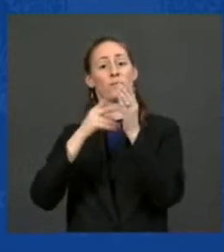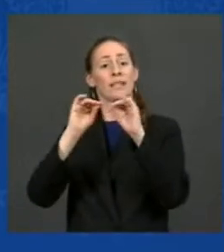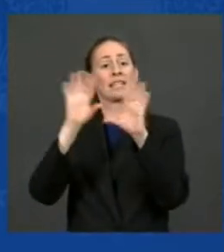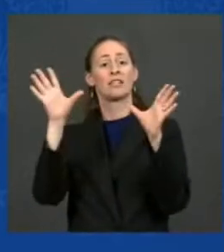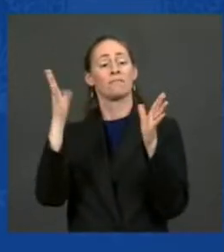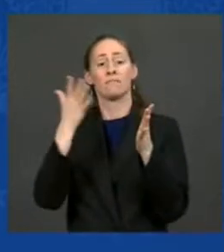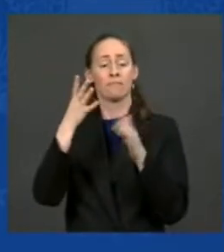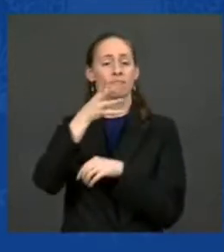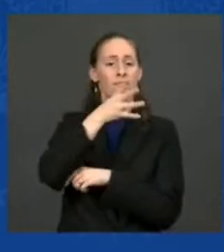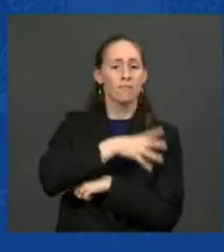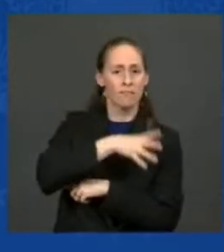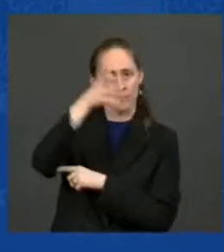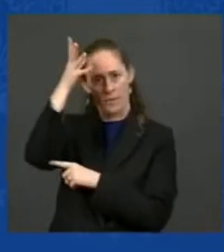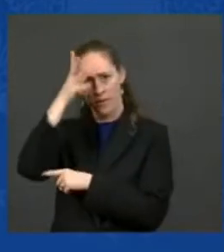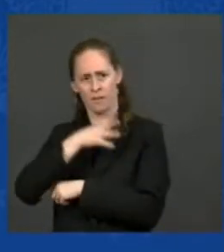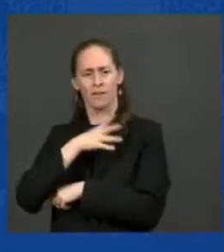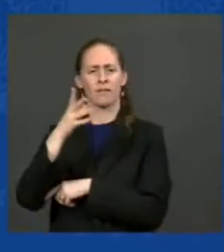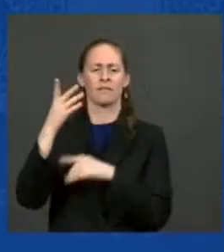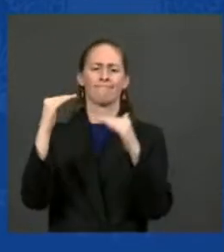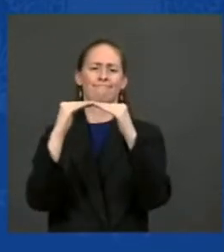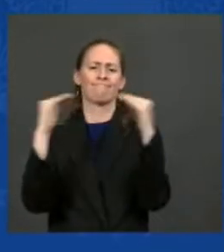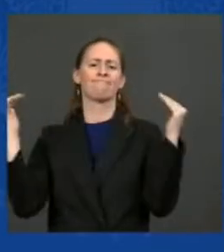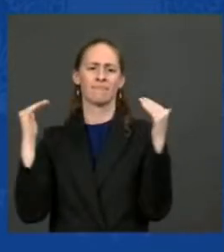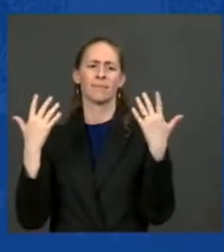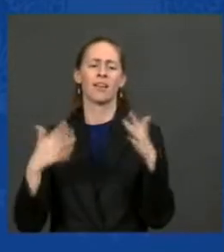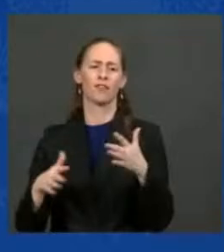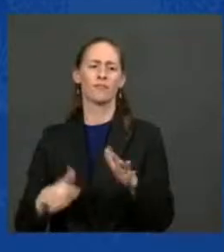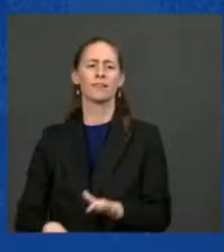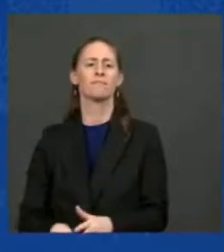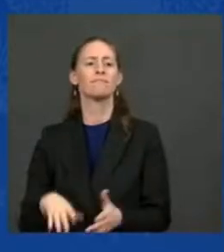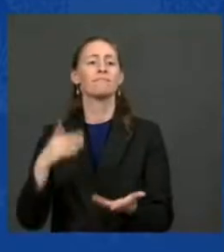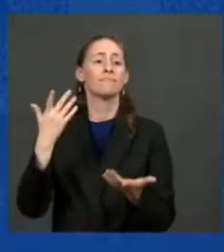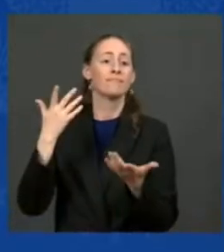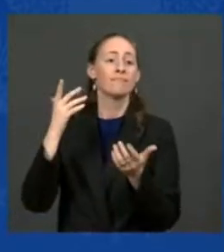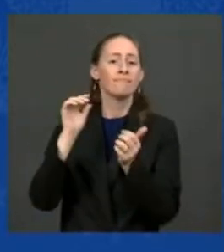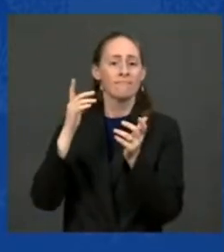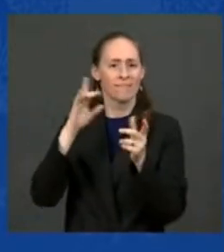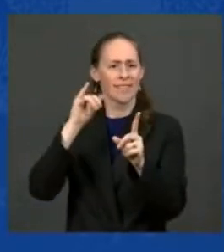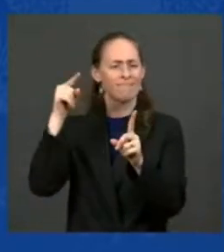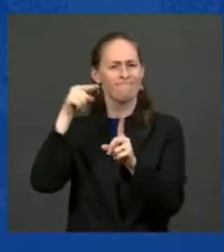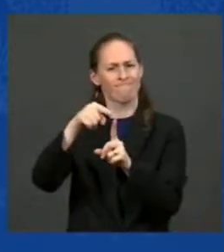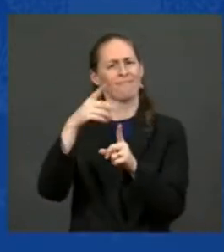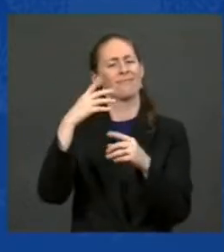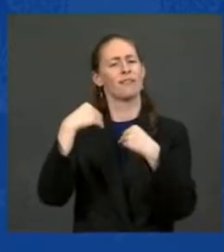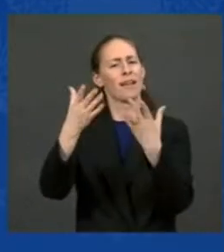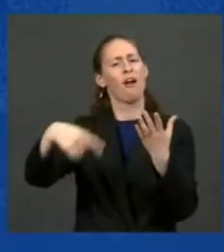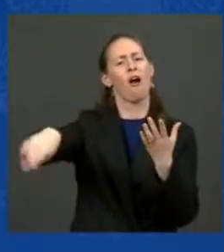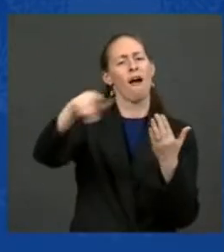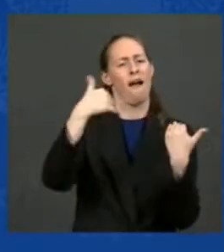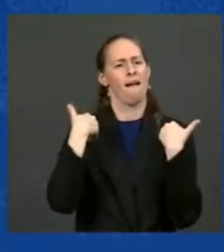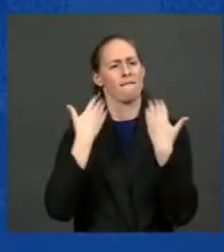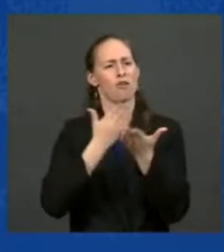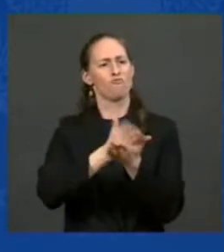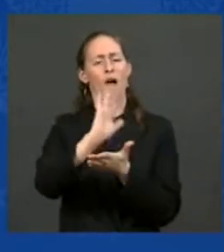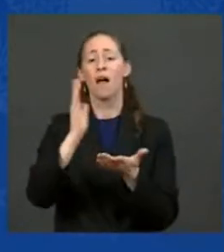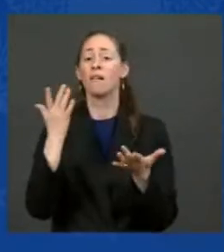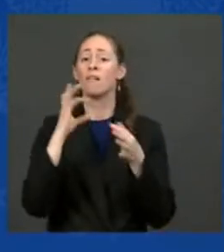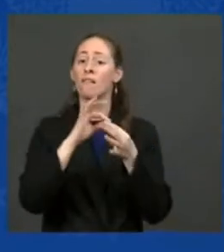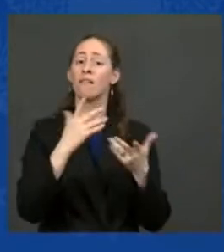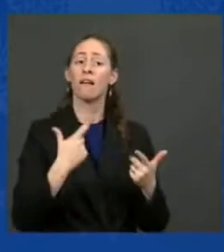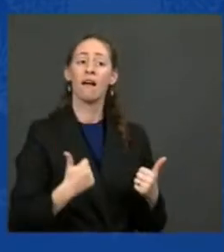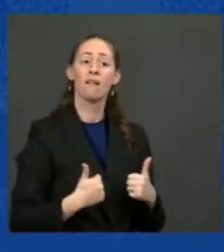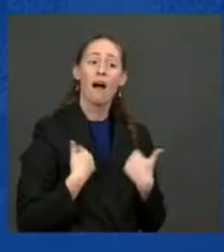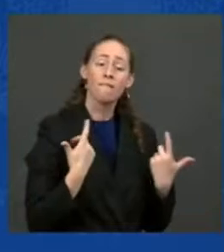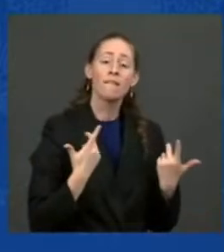and women are created equal, endowed by their Creator with certain inalienable rights, including life, liberty, and the pursuit